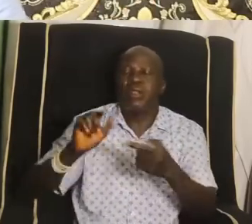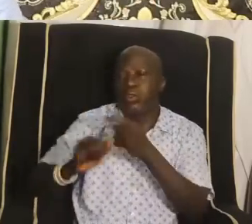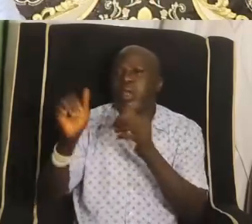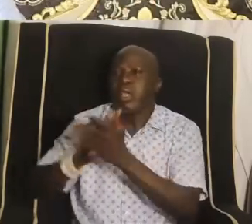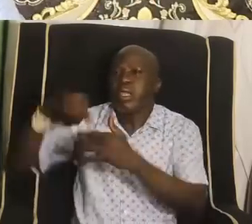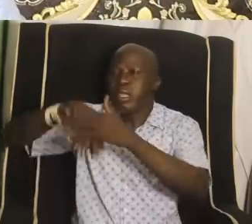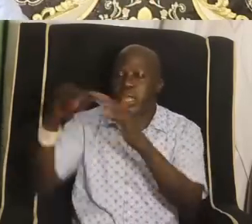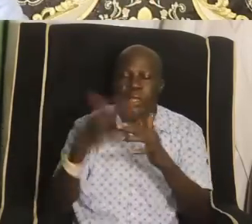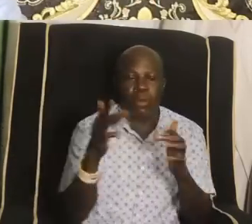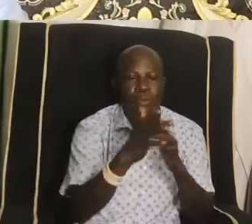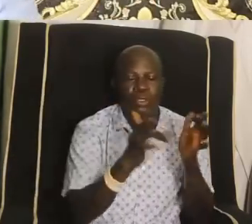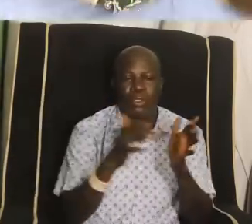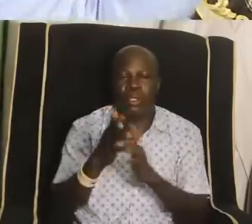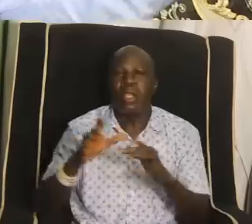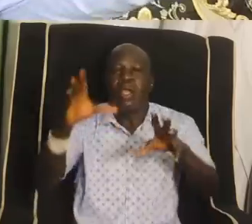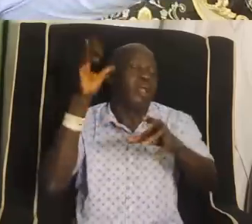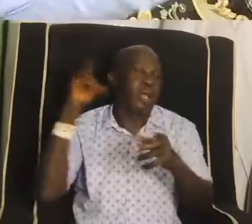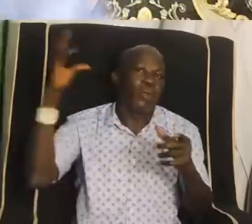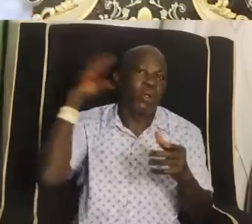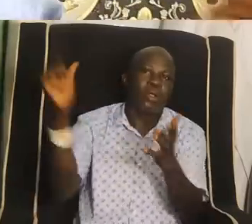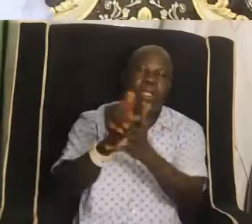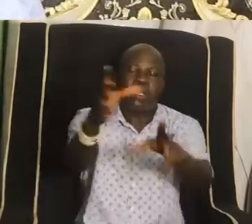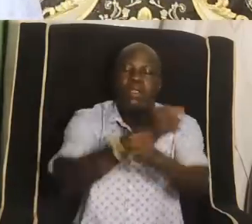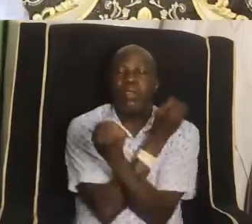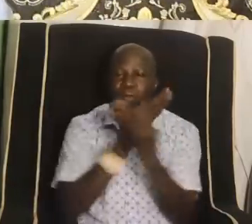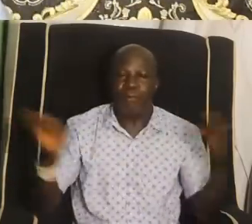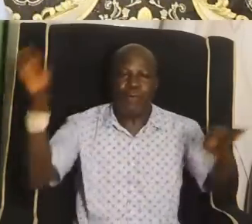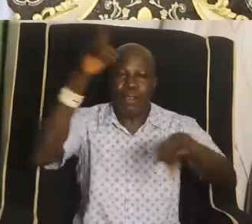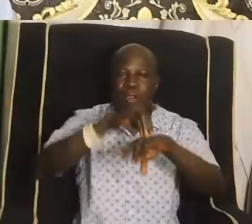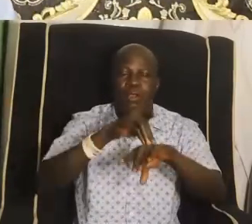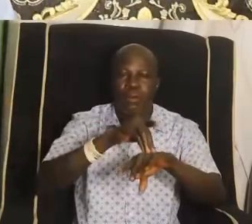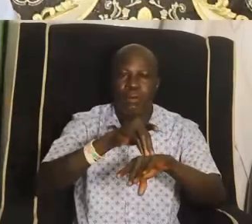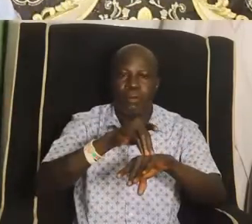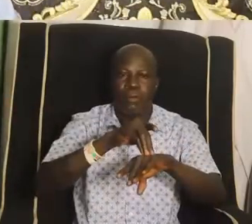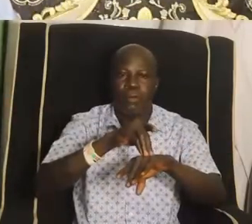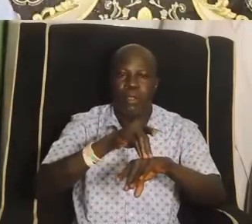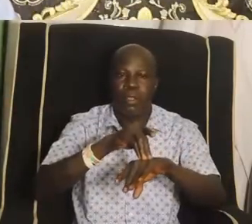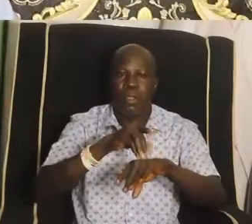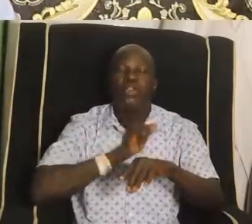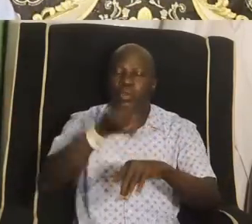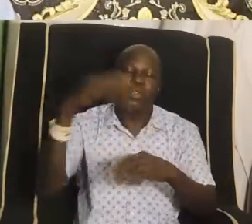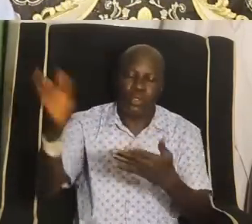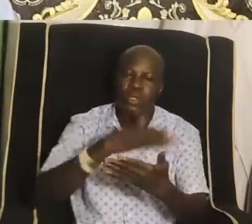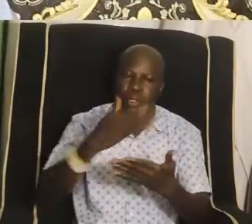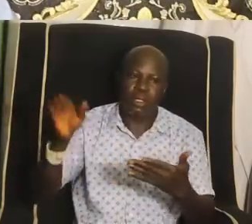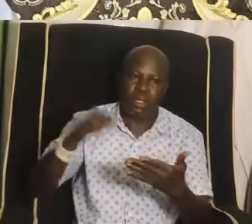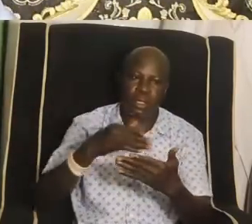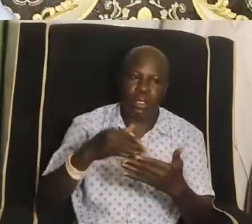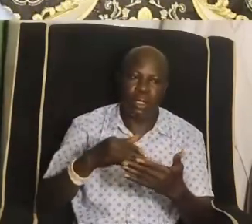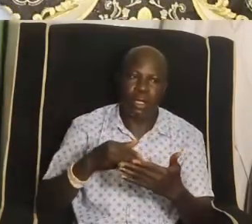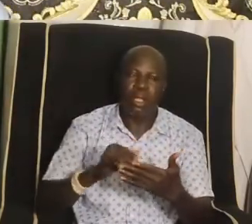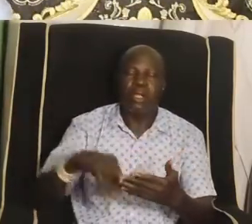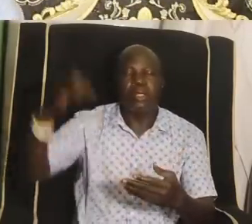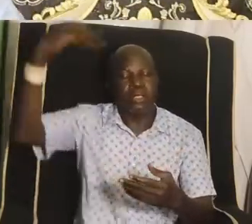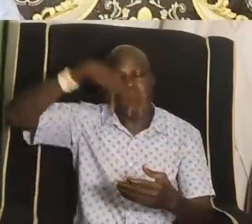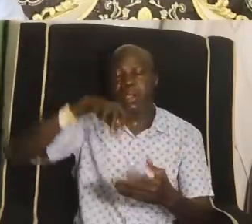God. In the name of Jesus, receive your freedom. You will sing this song. He